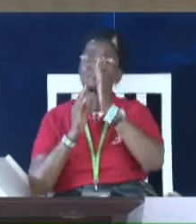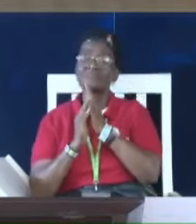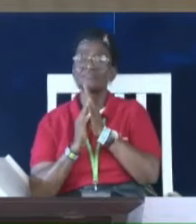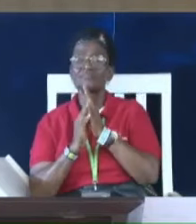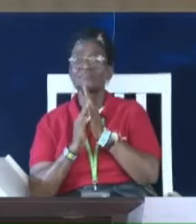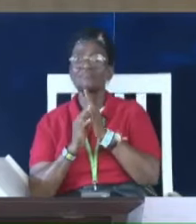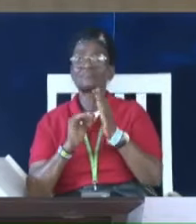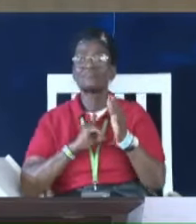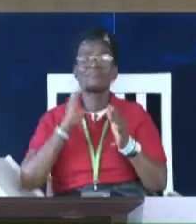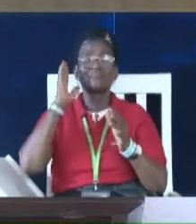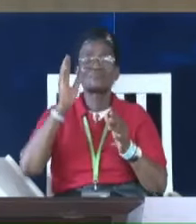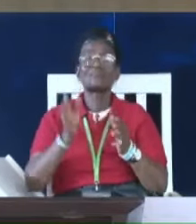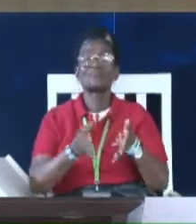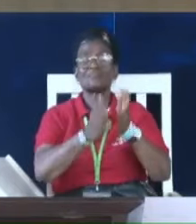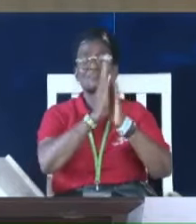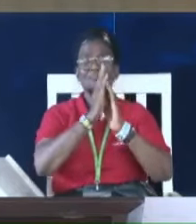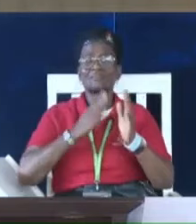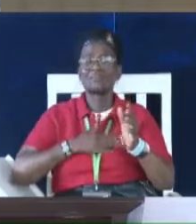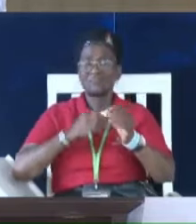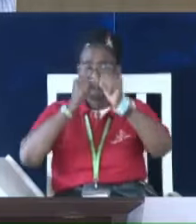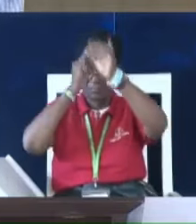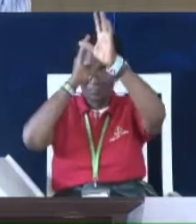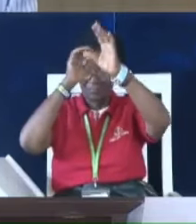I'm going to ask my Father in heaven to